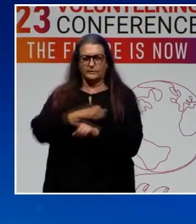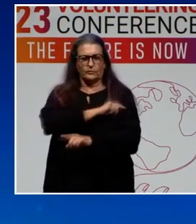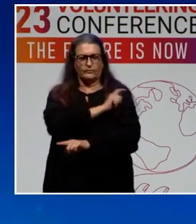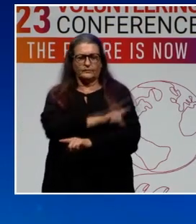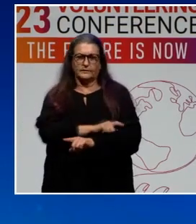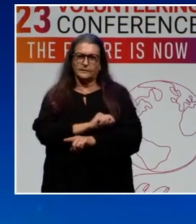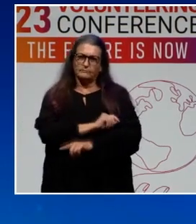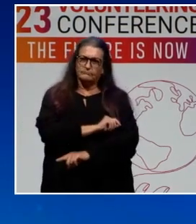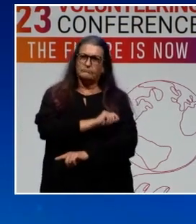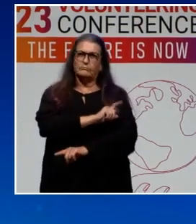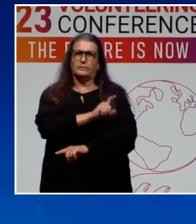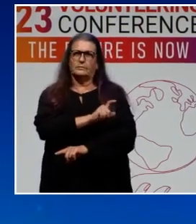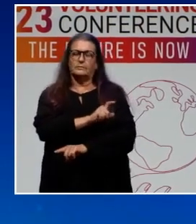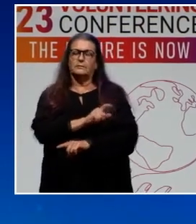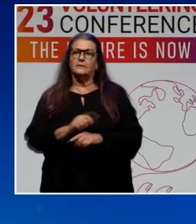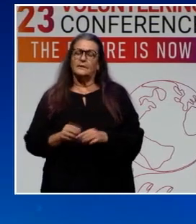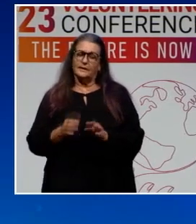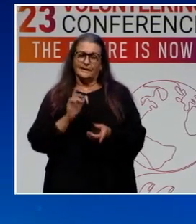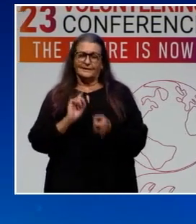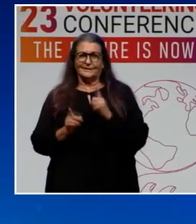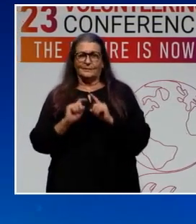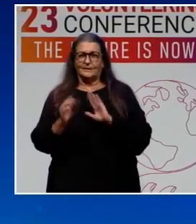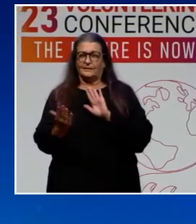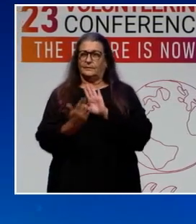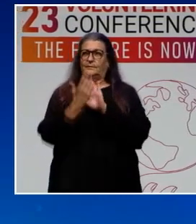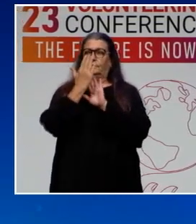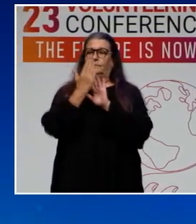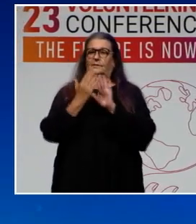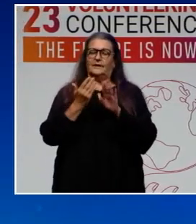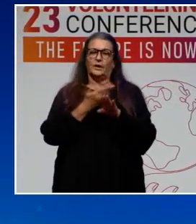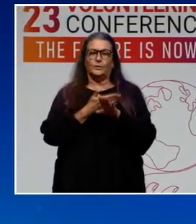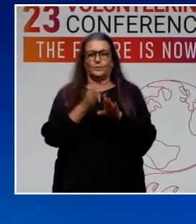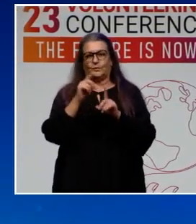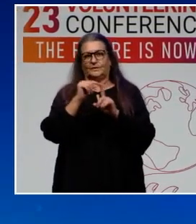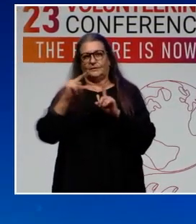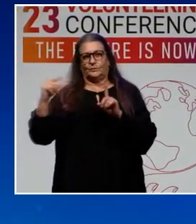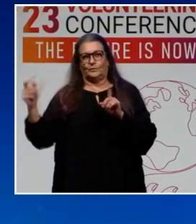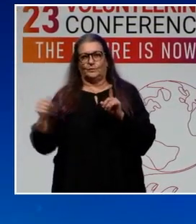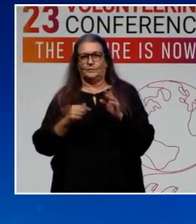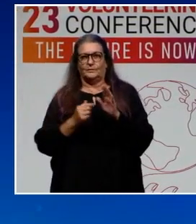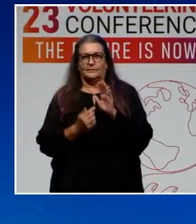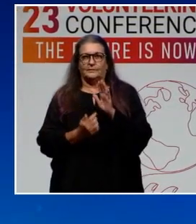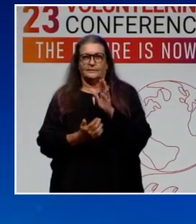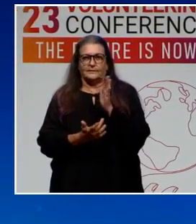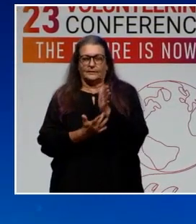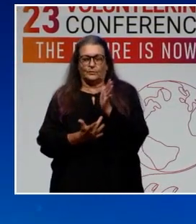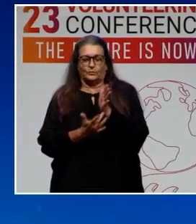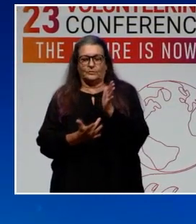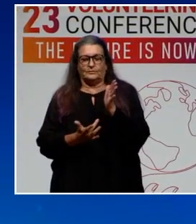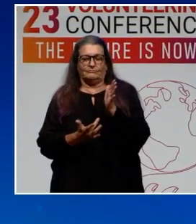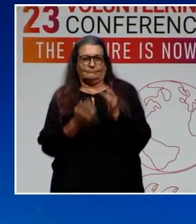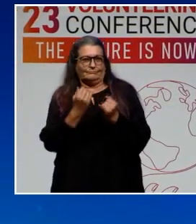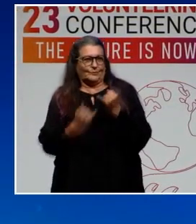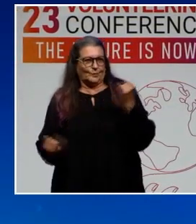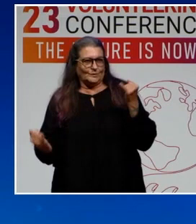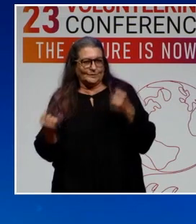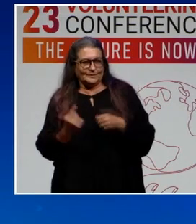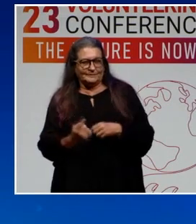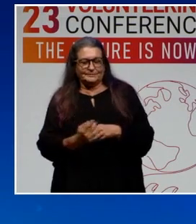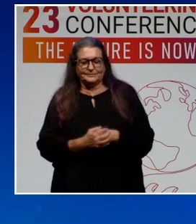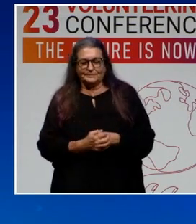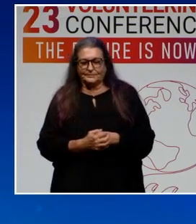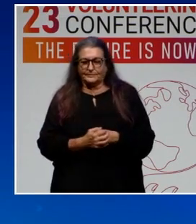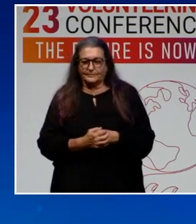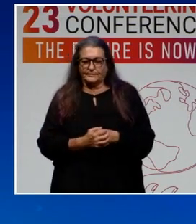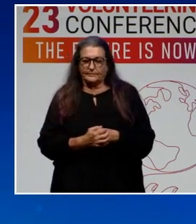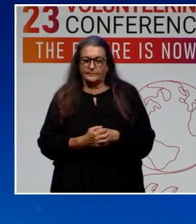with often intimidating new digital technologies. Volunteers also support children and young people